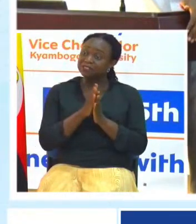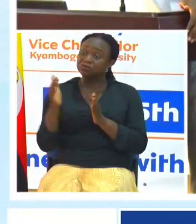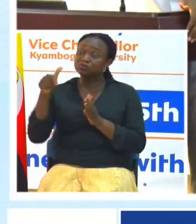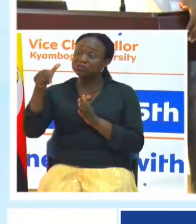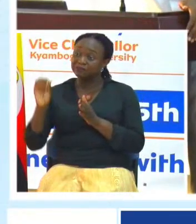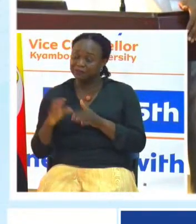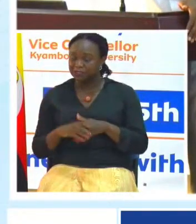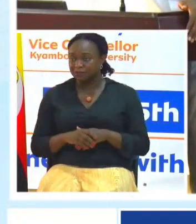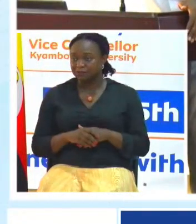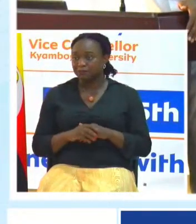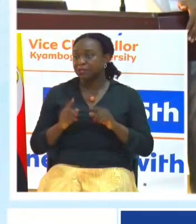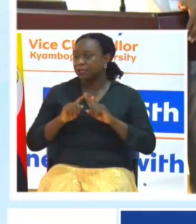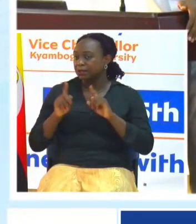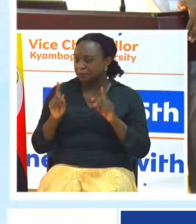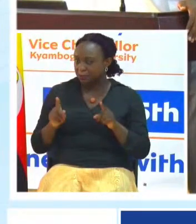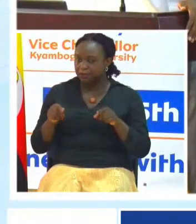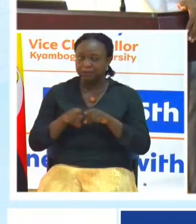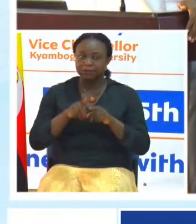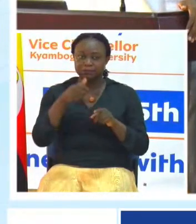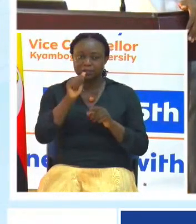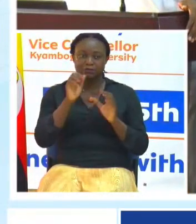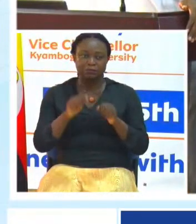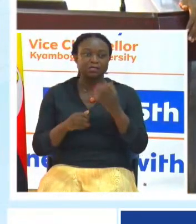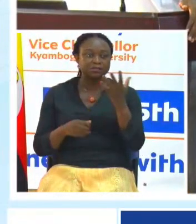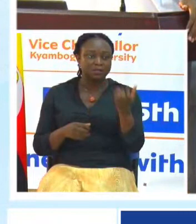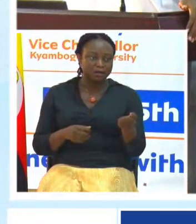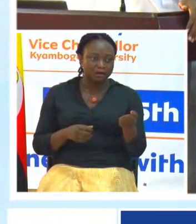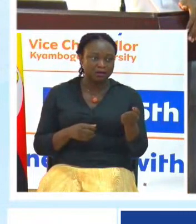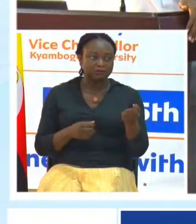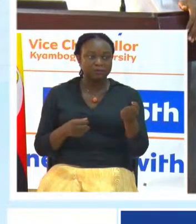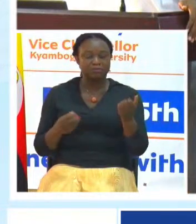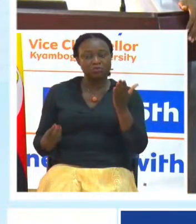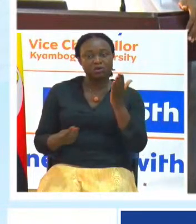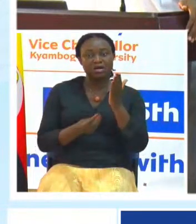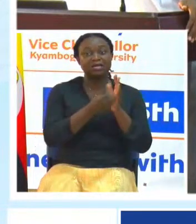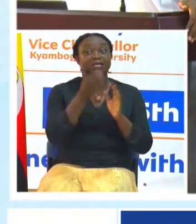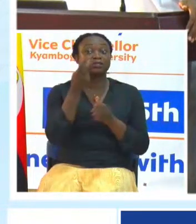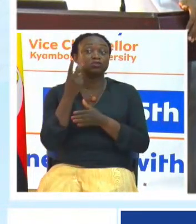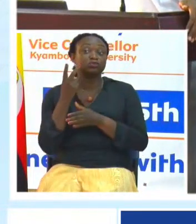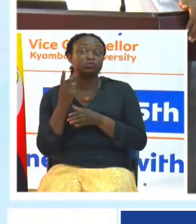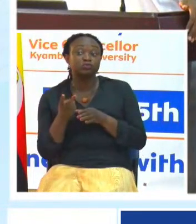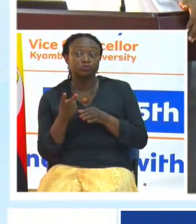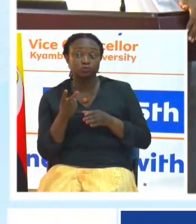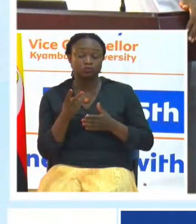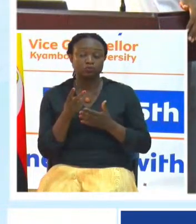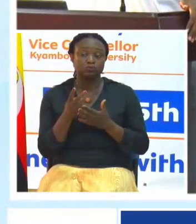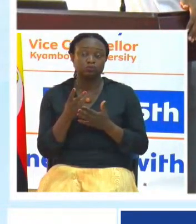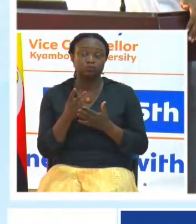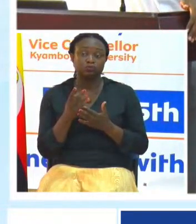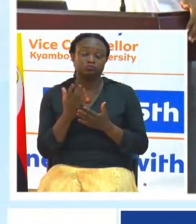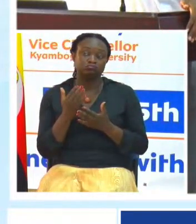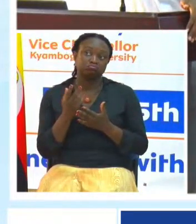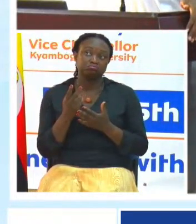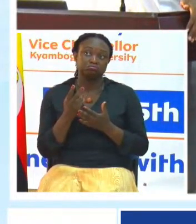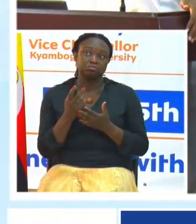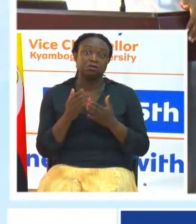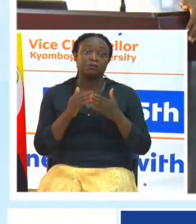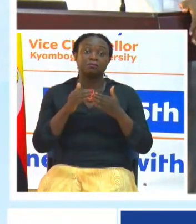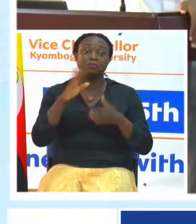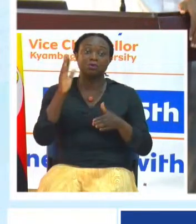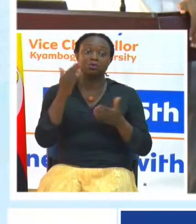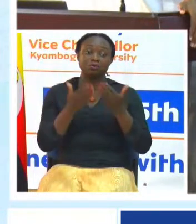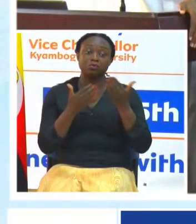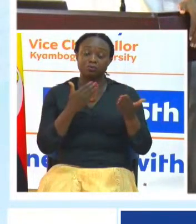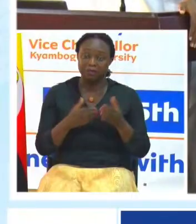acceptance rates, but also you have to either have +2 more than their required